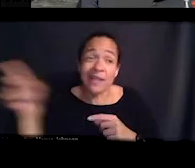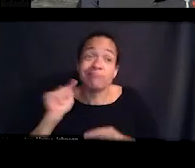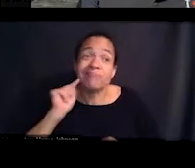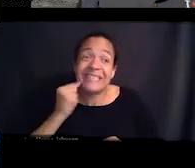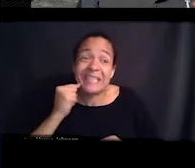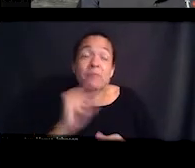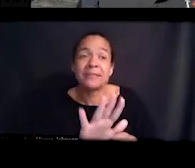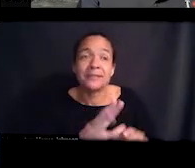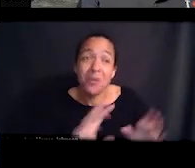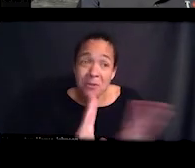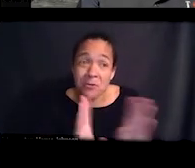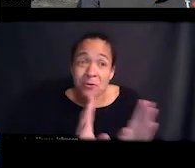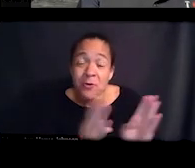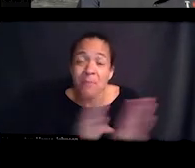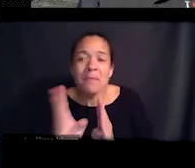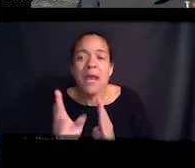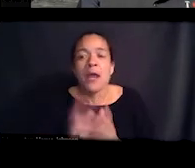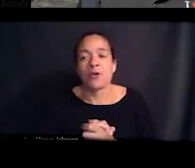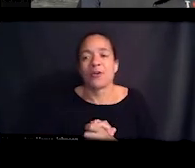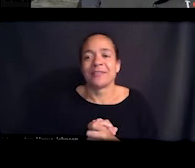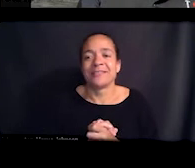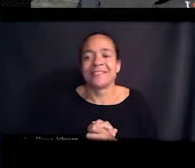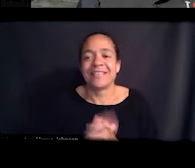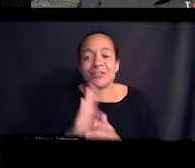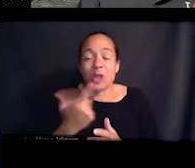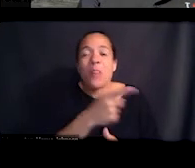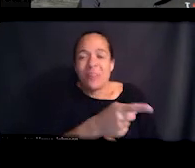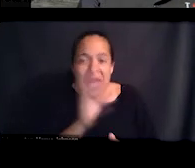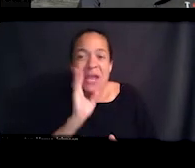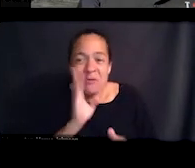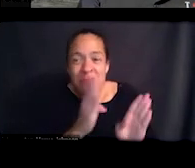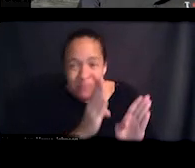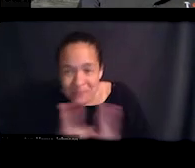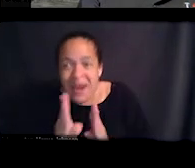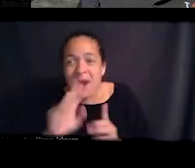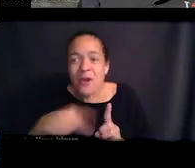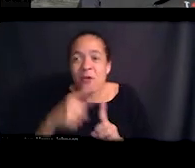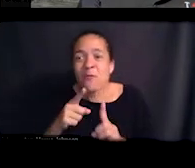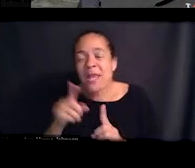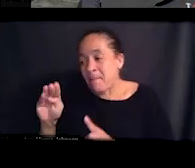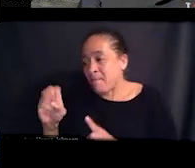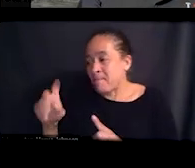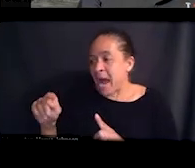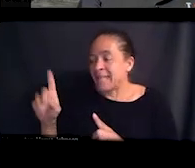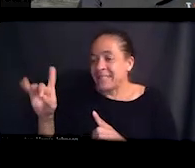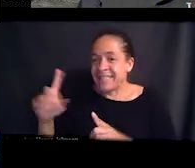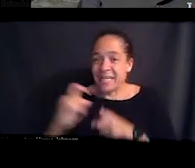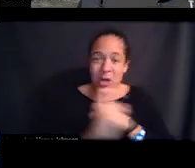so that way they would be ready, basically, for when you called. And I do believe it